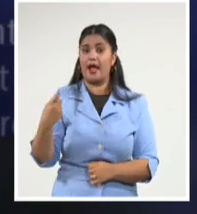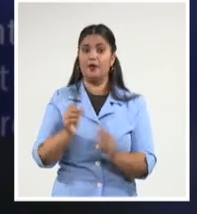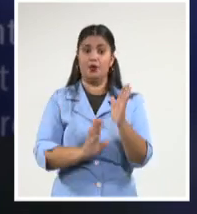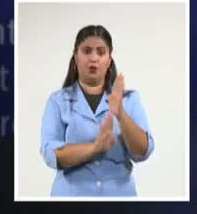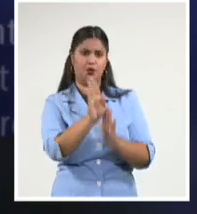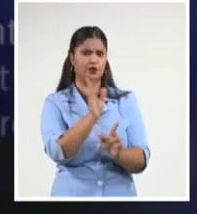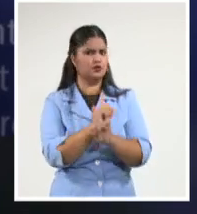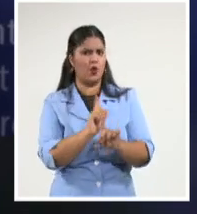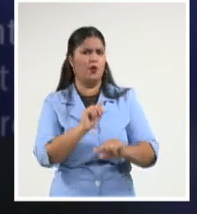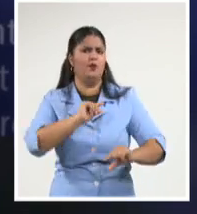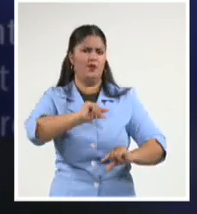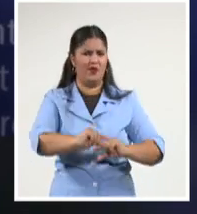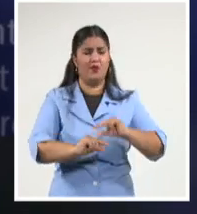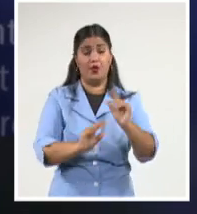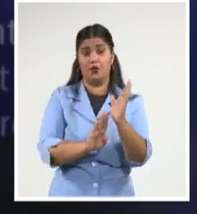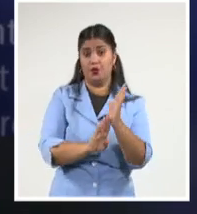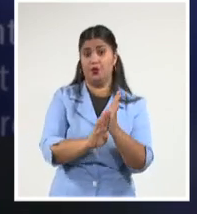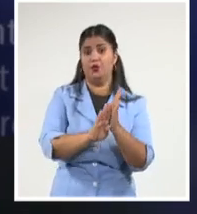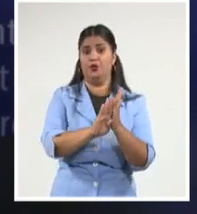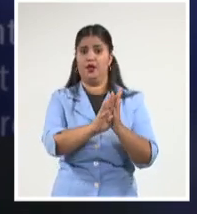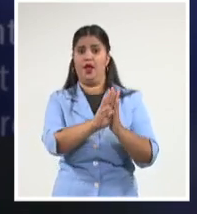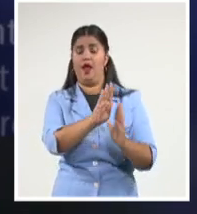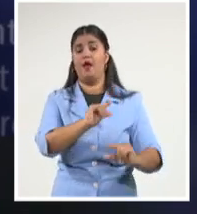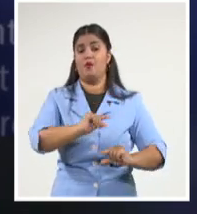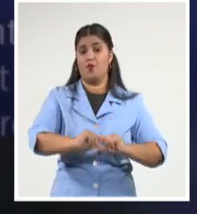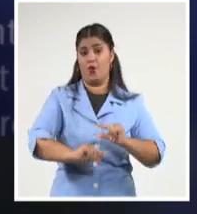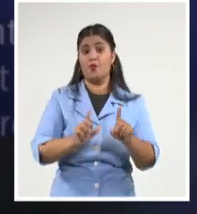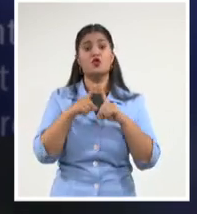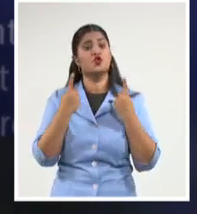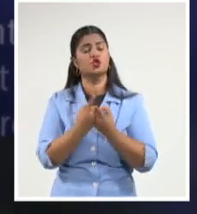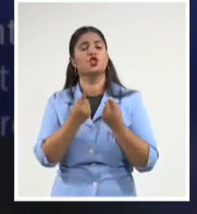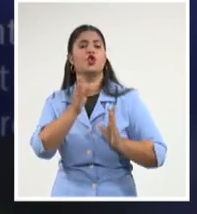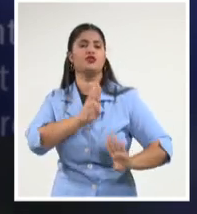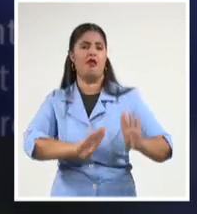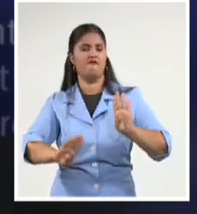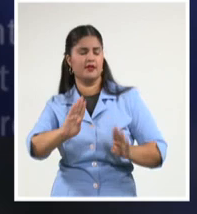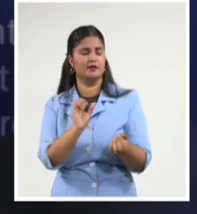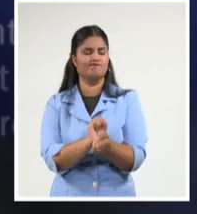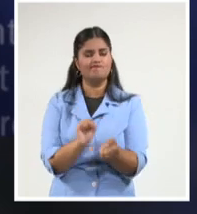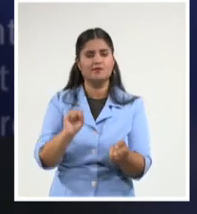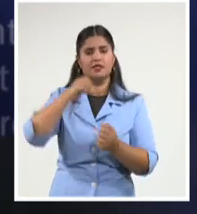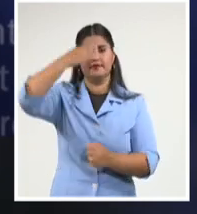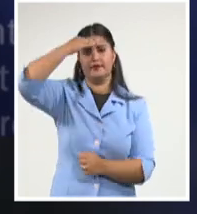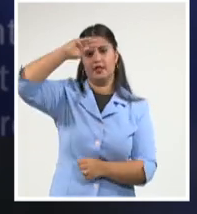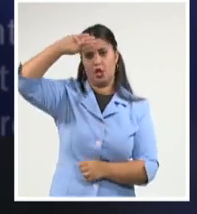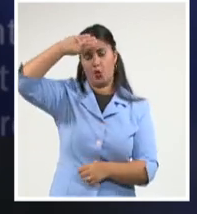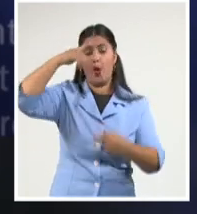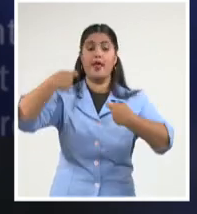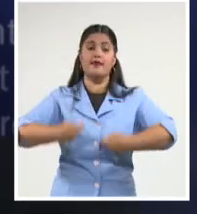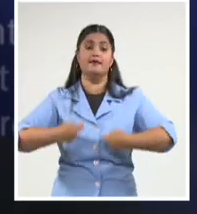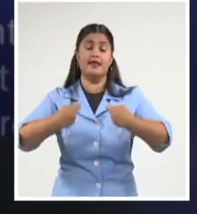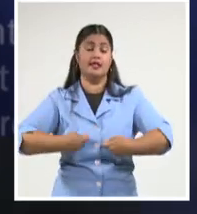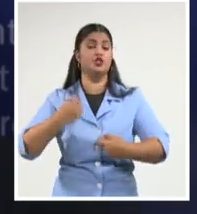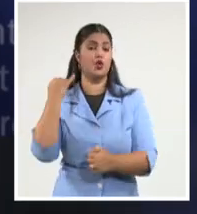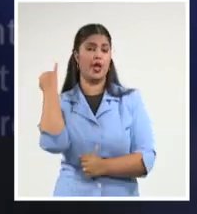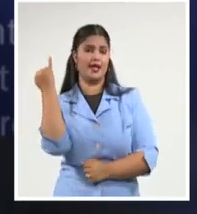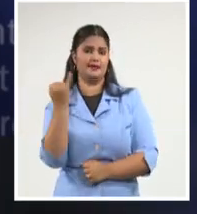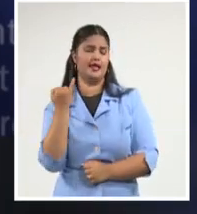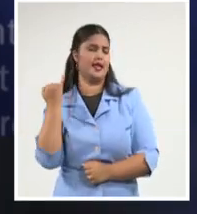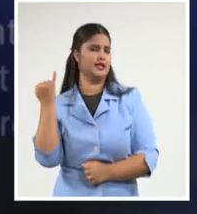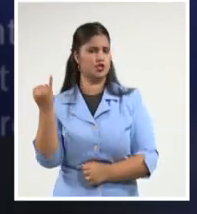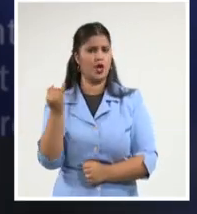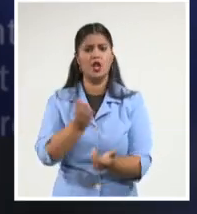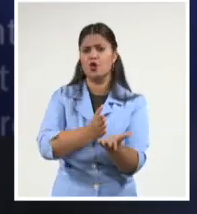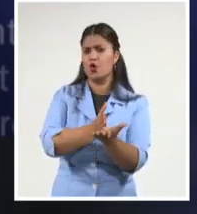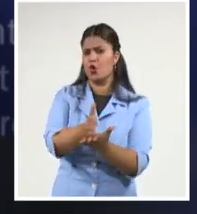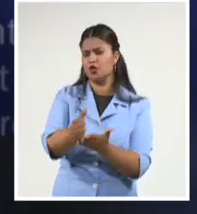aggression and protect their sovereignty in accordance with international law. We will continue